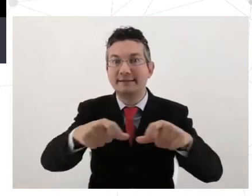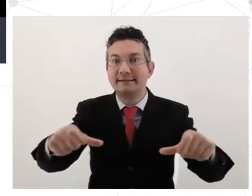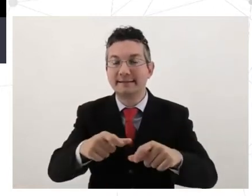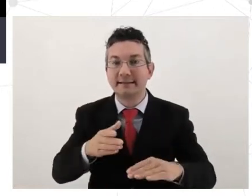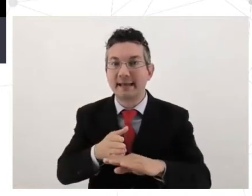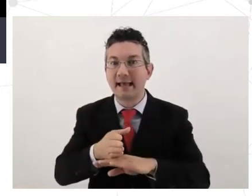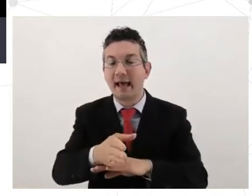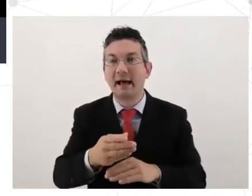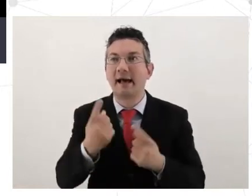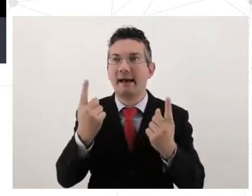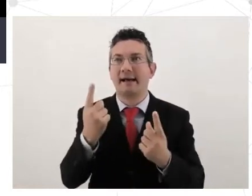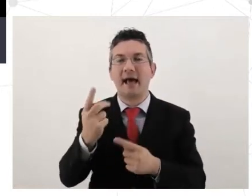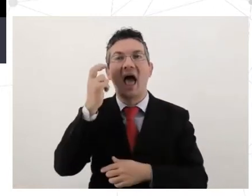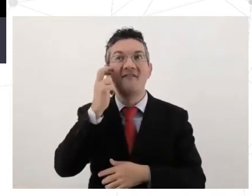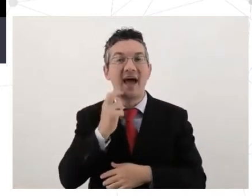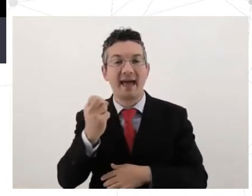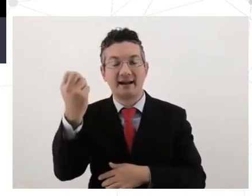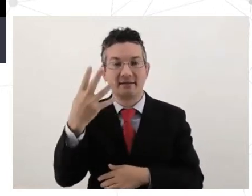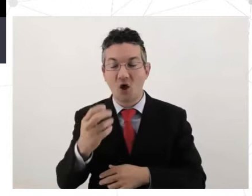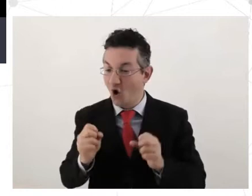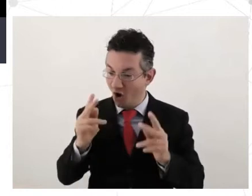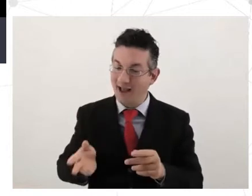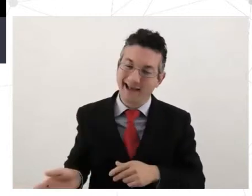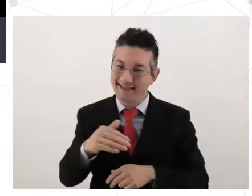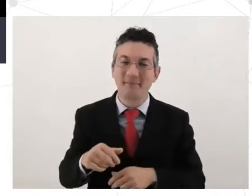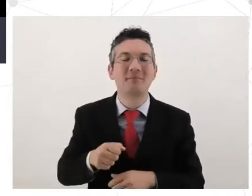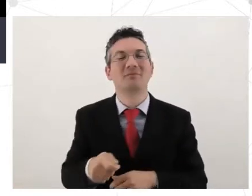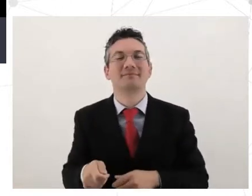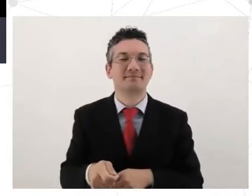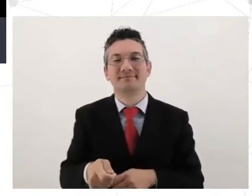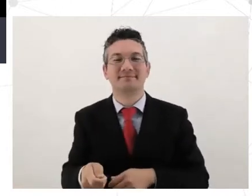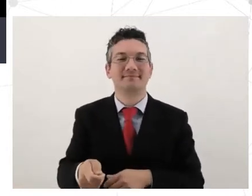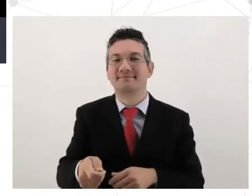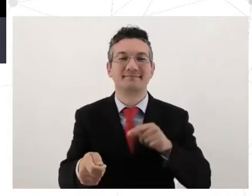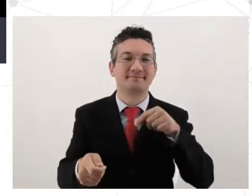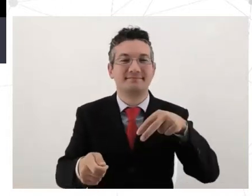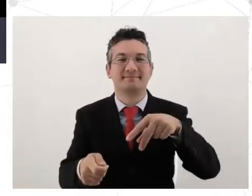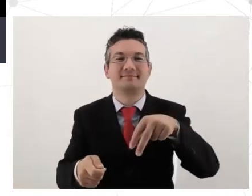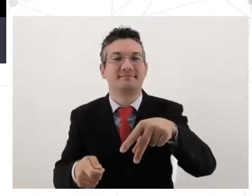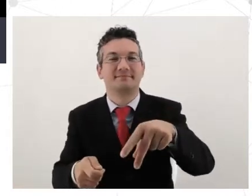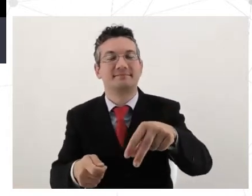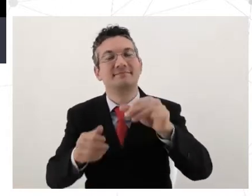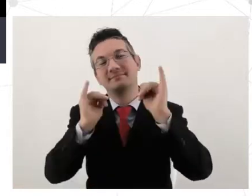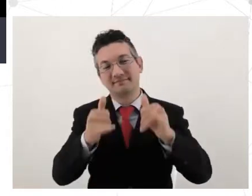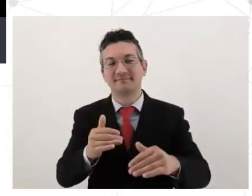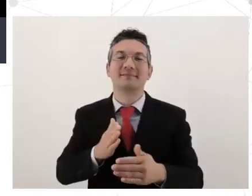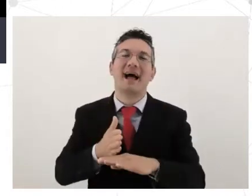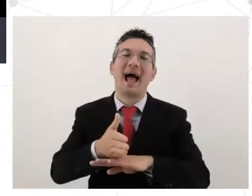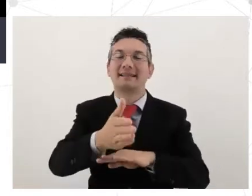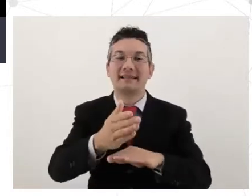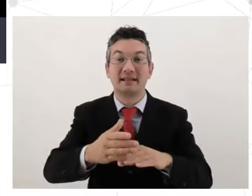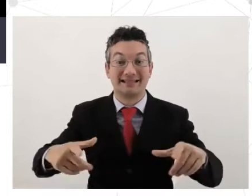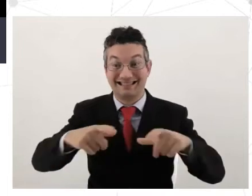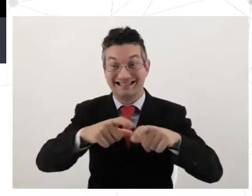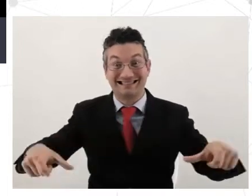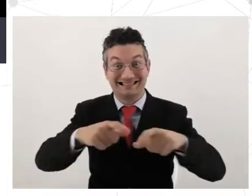have found the bench. Cool, I found my friend. She's been waiting for us. Soundscape has really helped us.